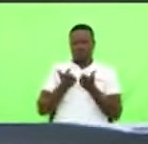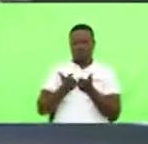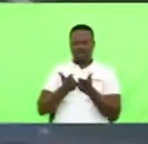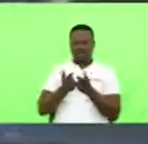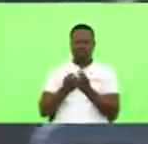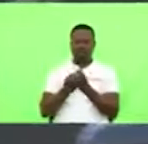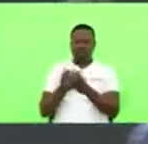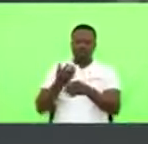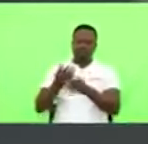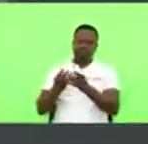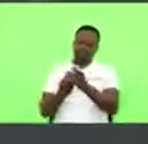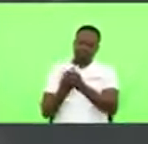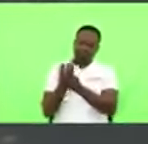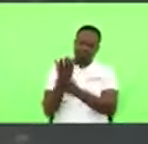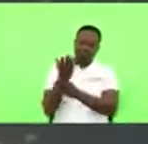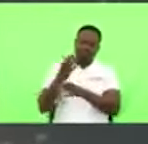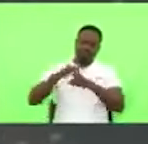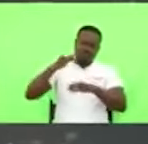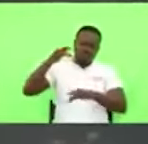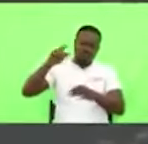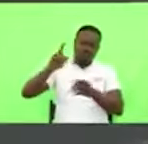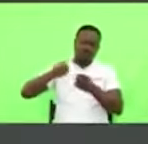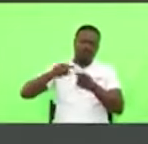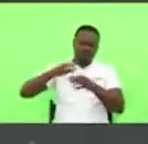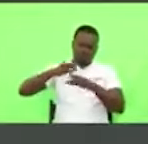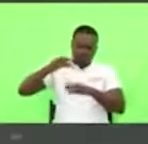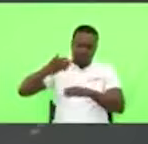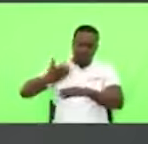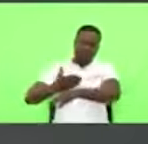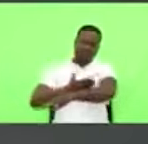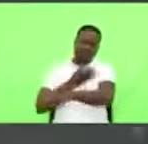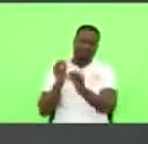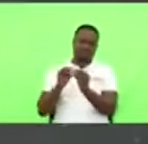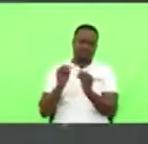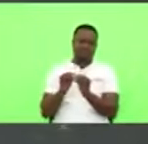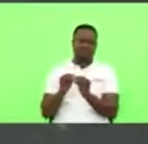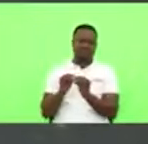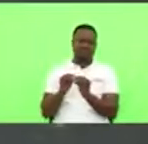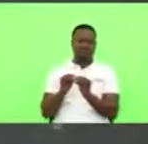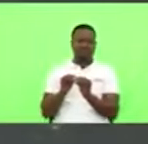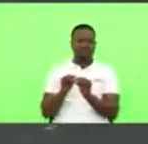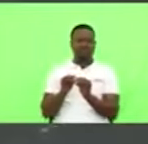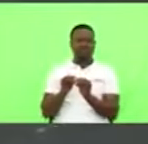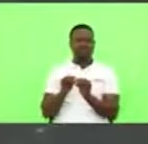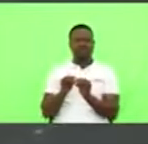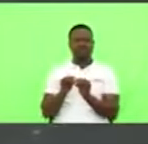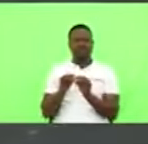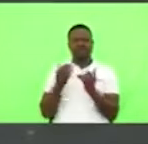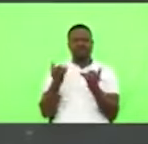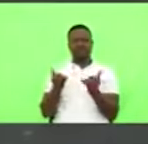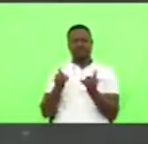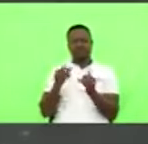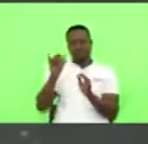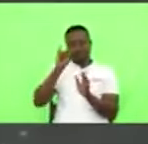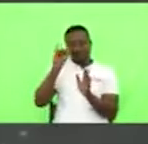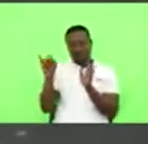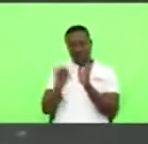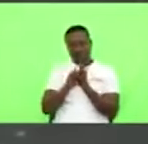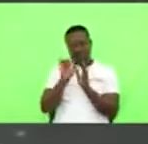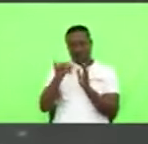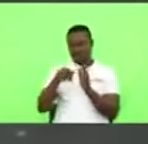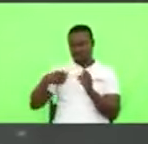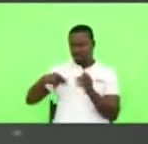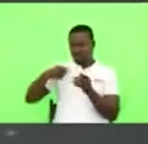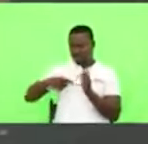glory to glory, from one glory to another. You see, the image that we have to